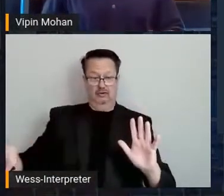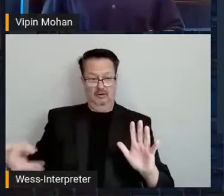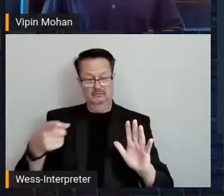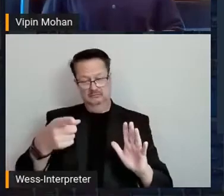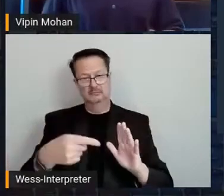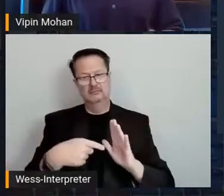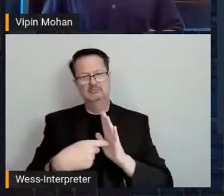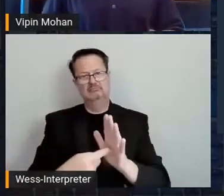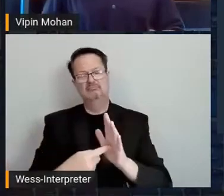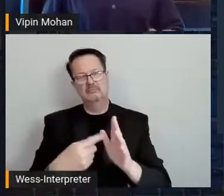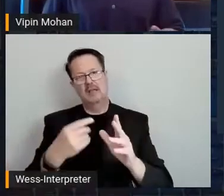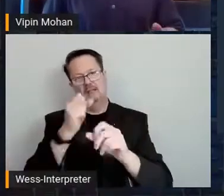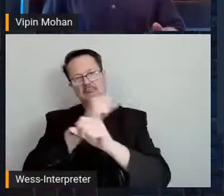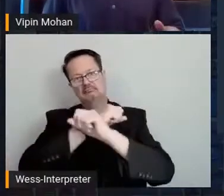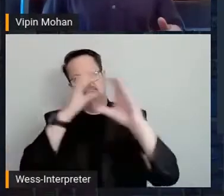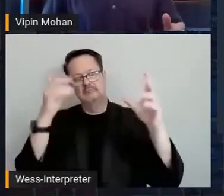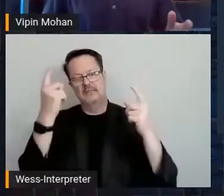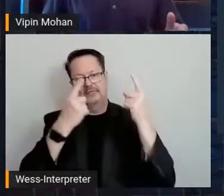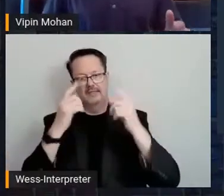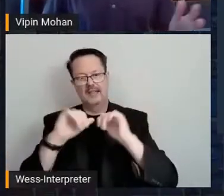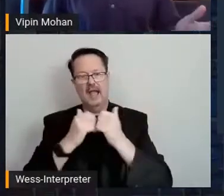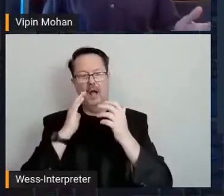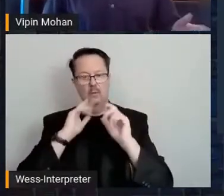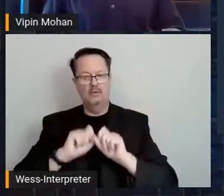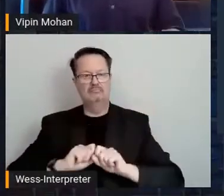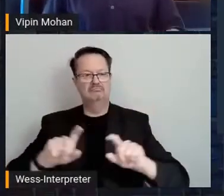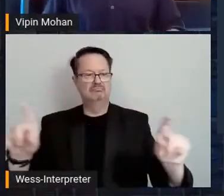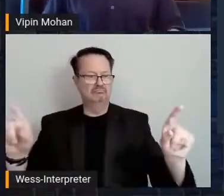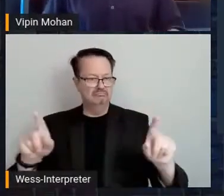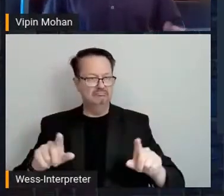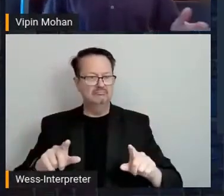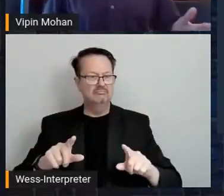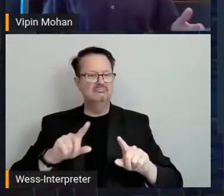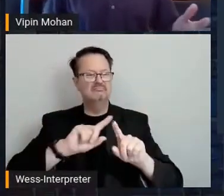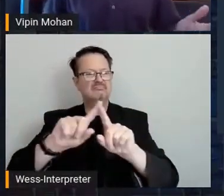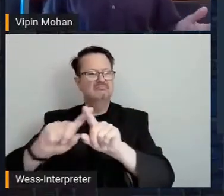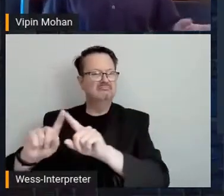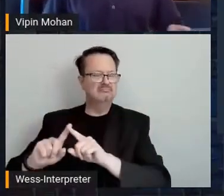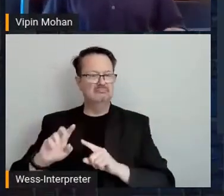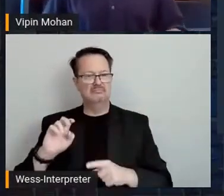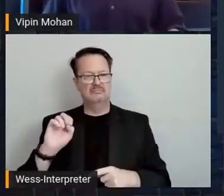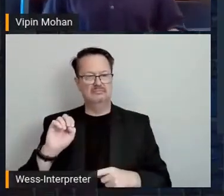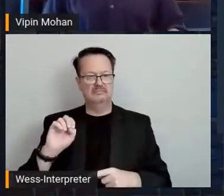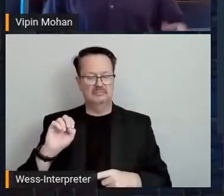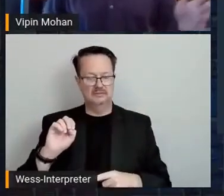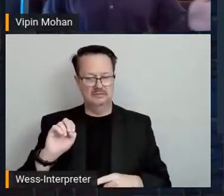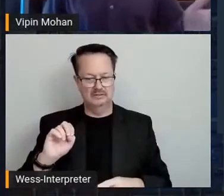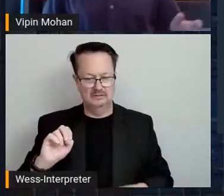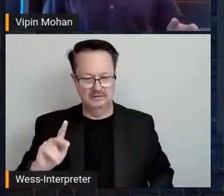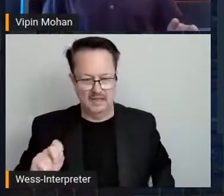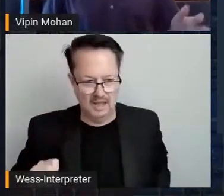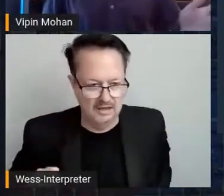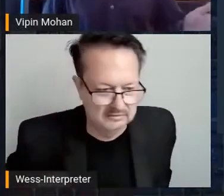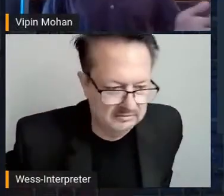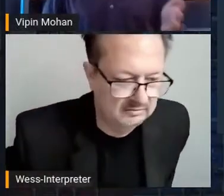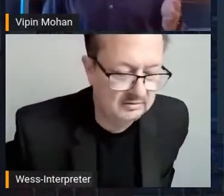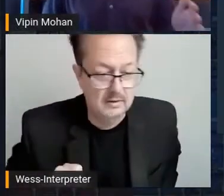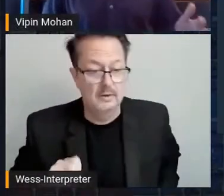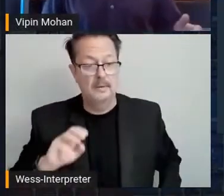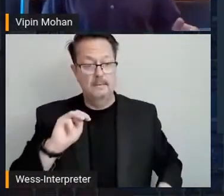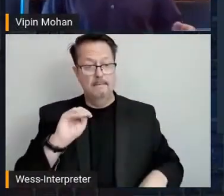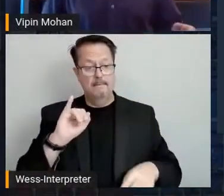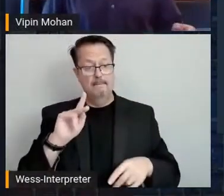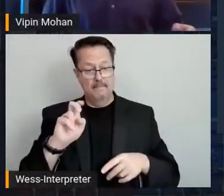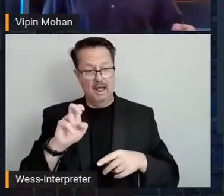help you think about the different deployment options that we have across EKS on AWS. So Mike walked you through some of the